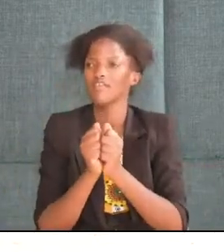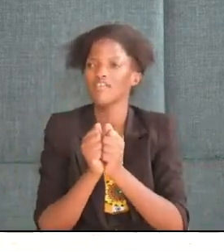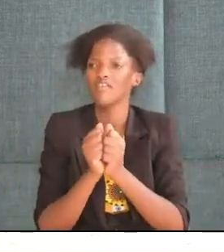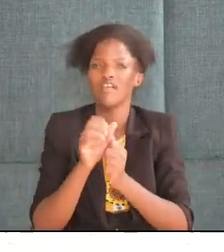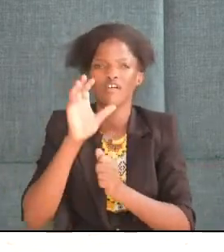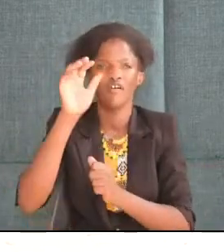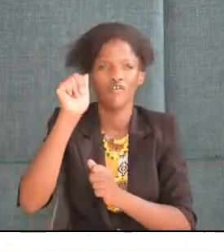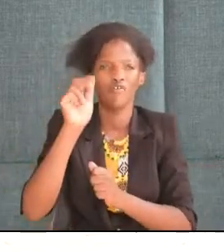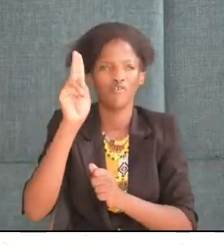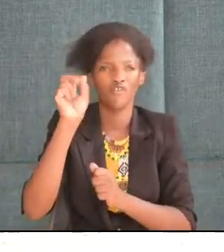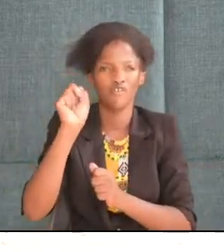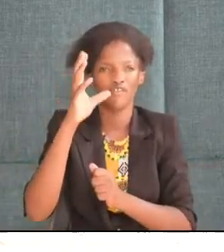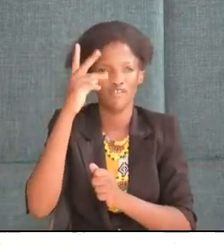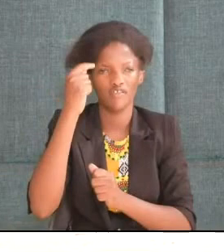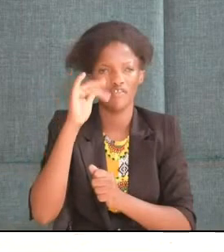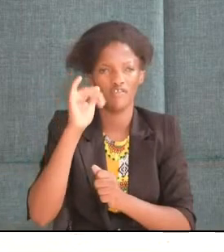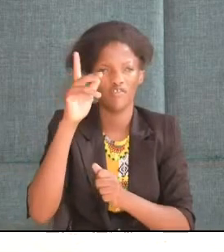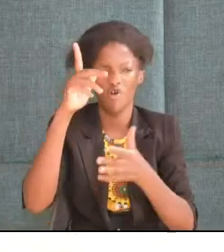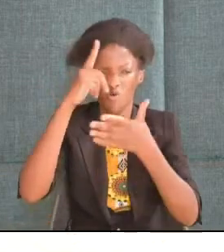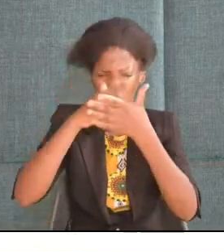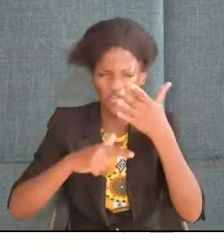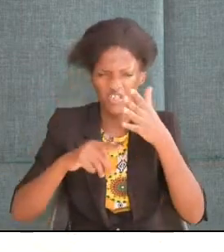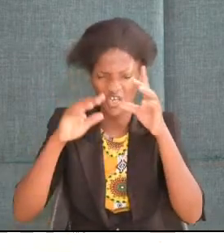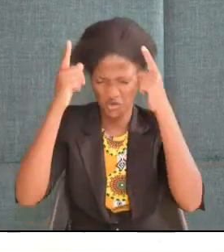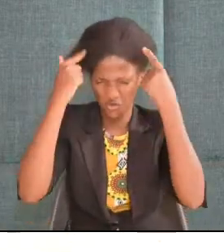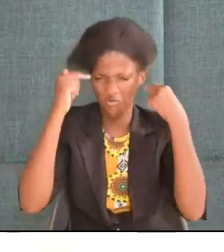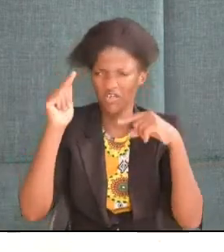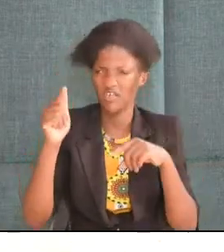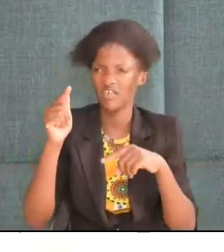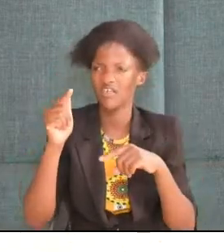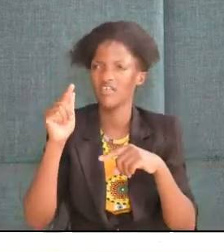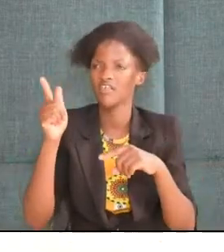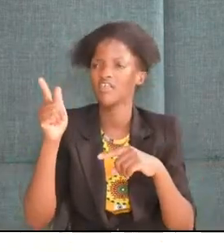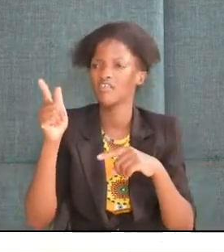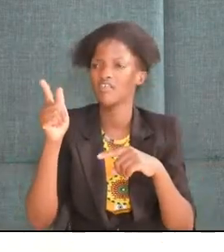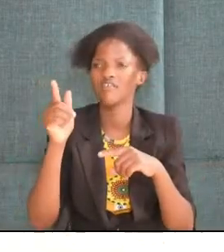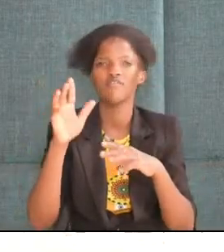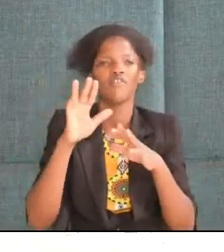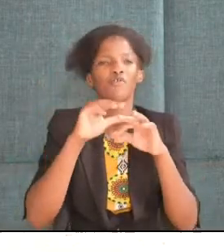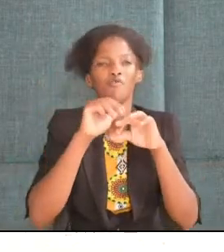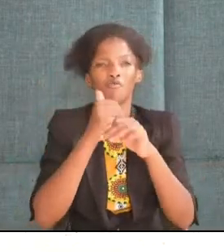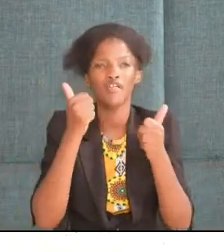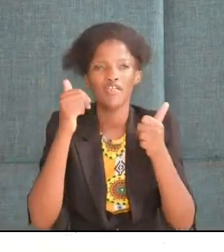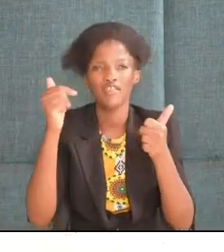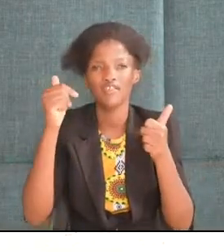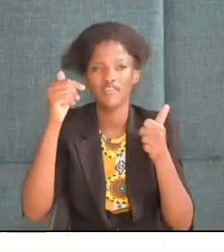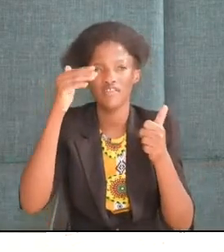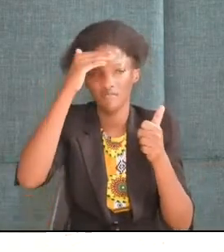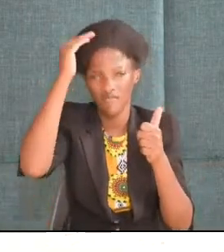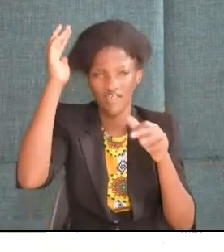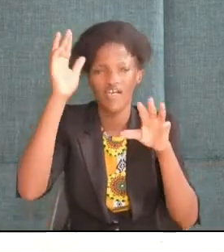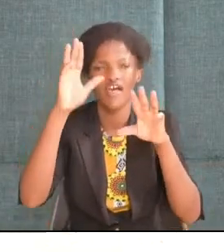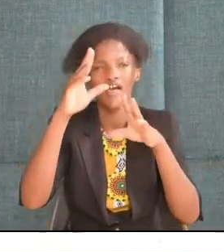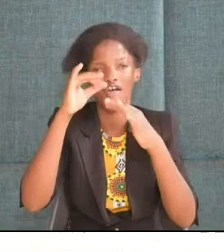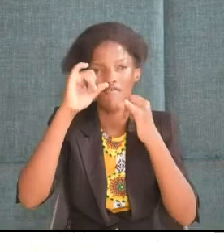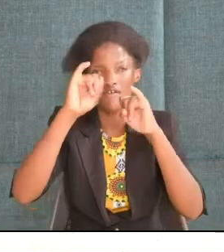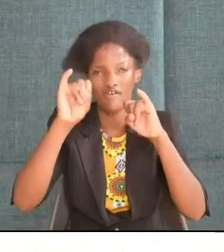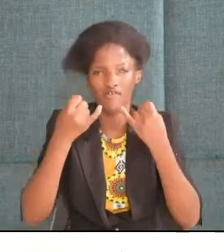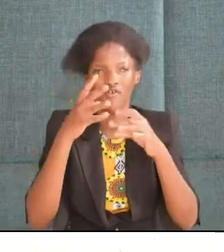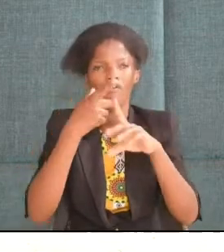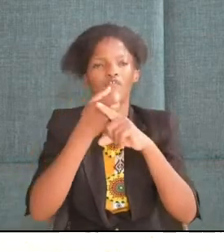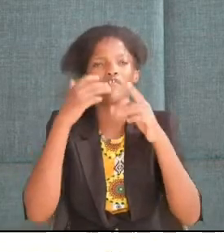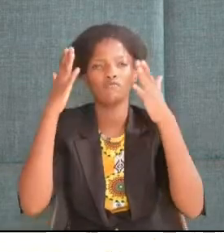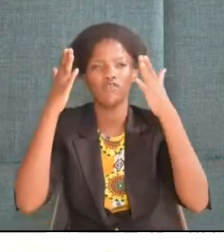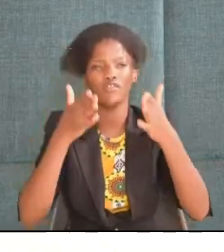Austin, what on earth are you wearing? Hey, Michelle. Well, this is my new getup. From